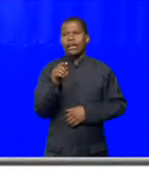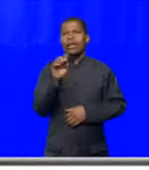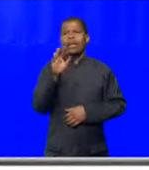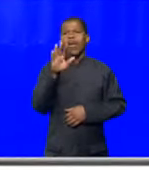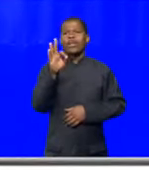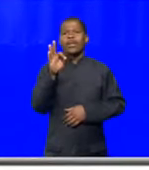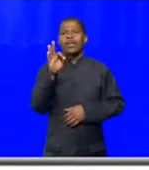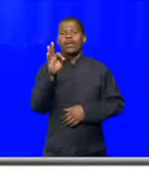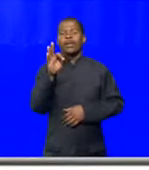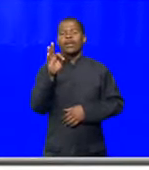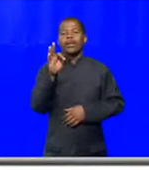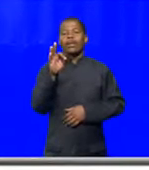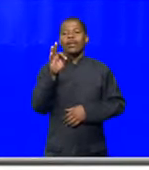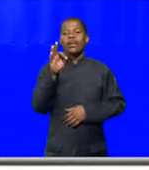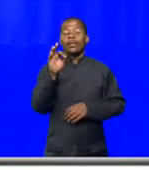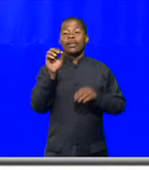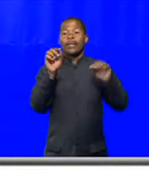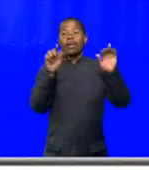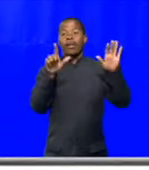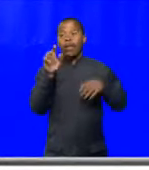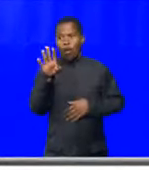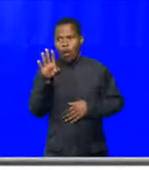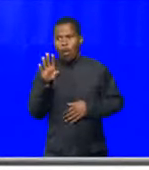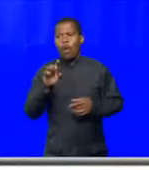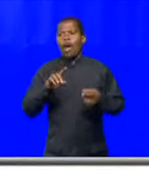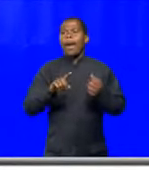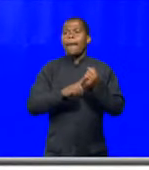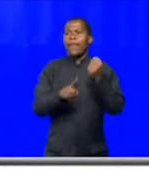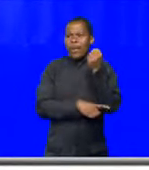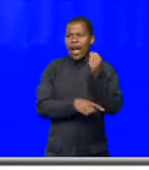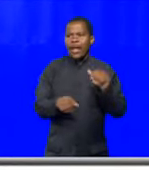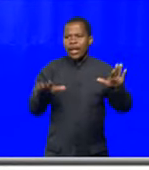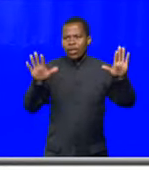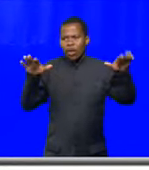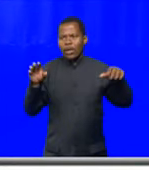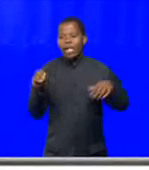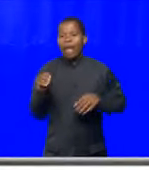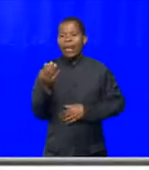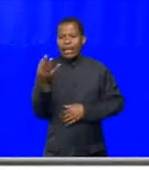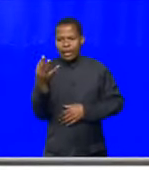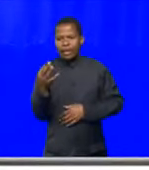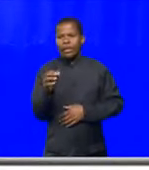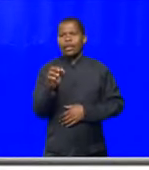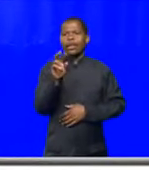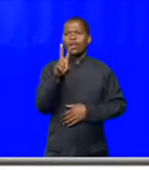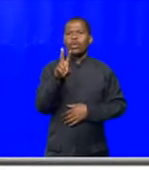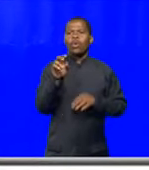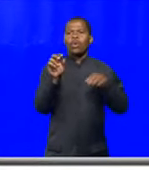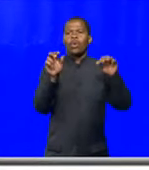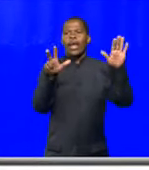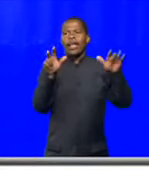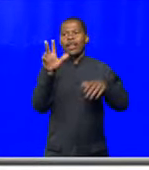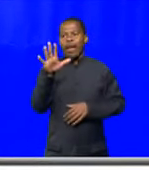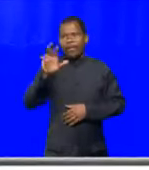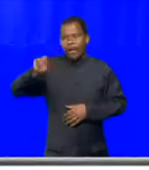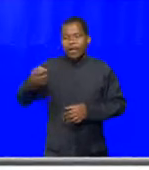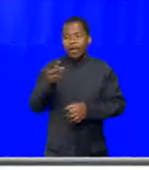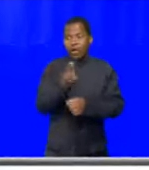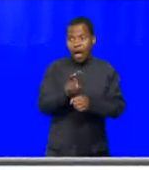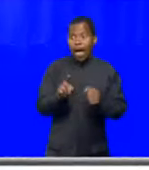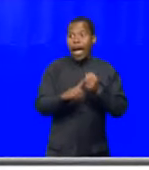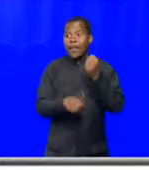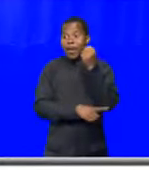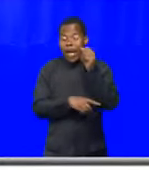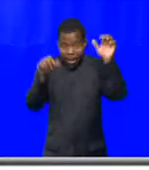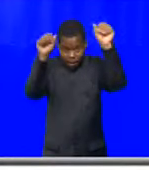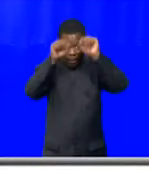506,474 votes. The big three, Babane Swallows, is on the third position with over 285 votes. Babane Highlanders is